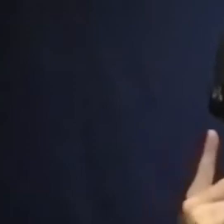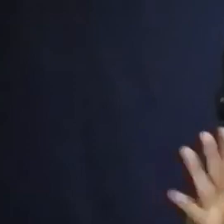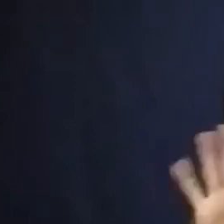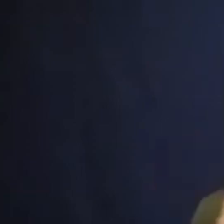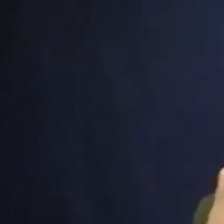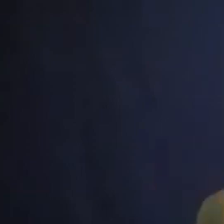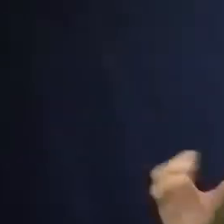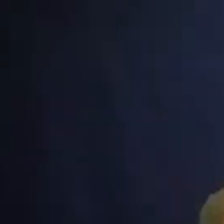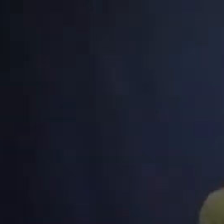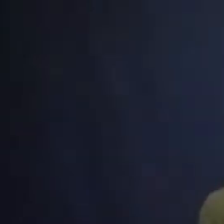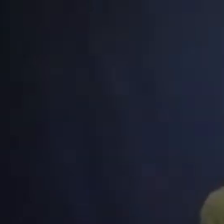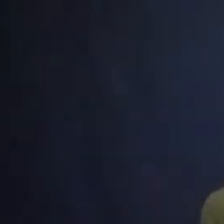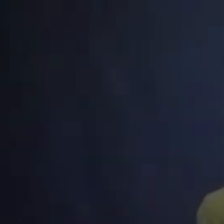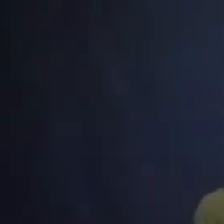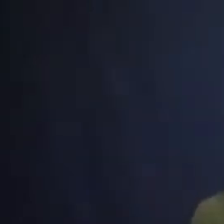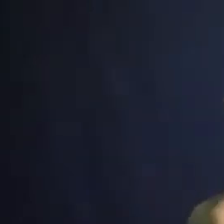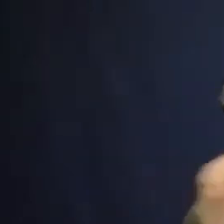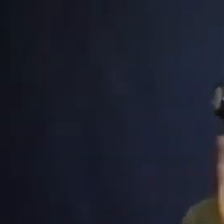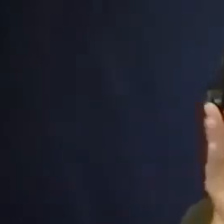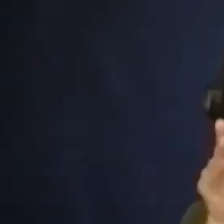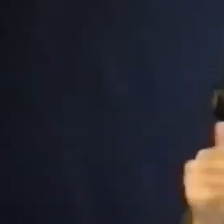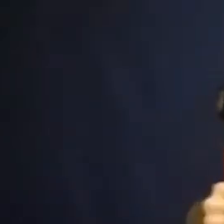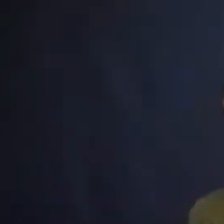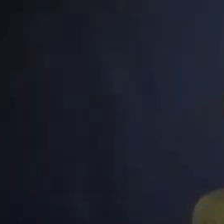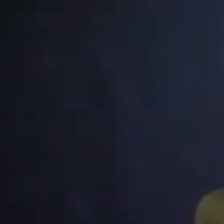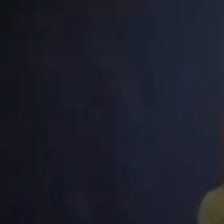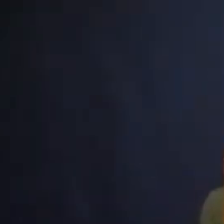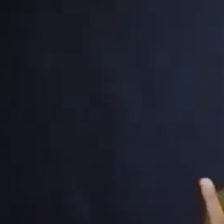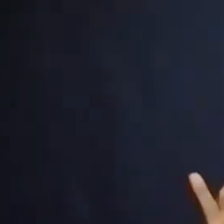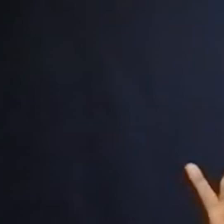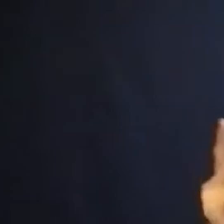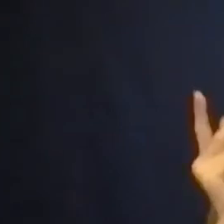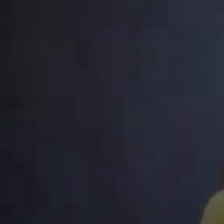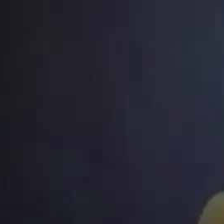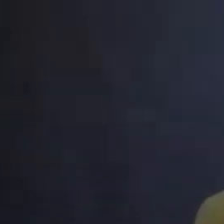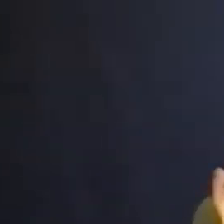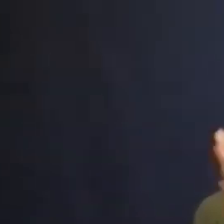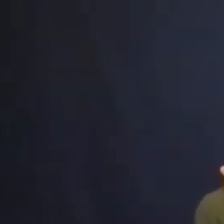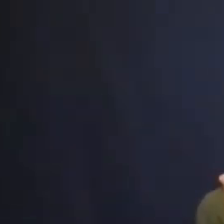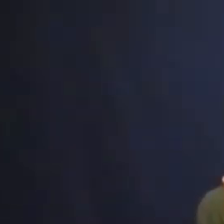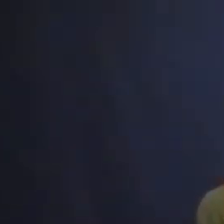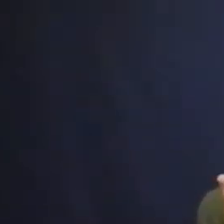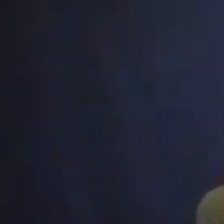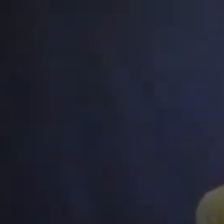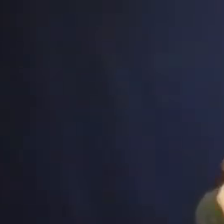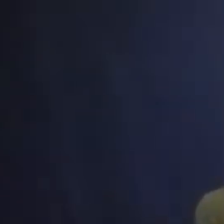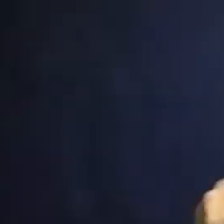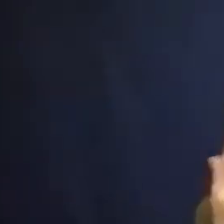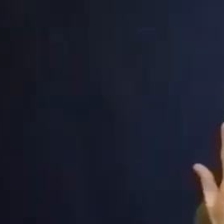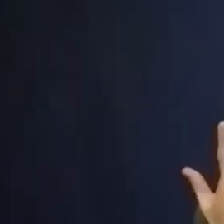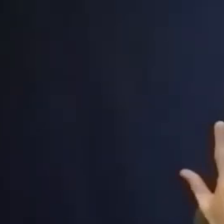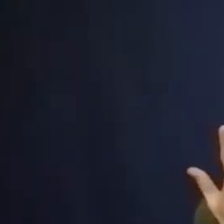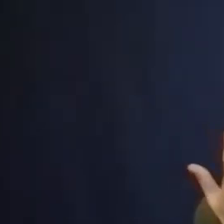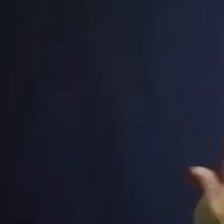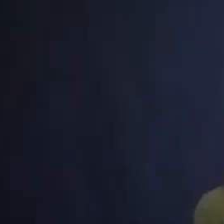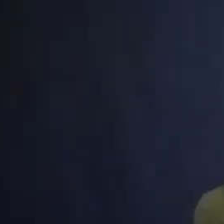advocates have come together to really focus on that population who would be better served in the community with housing and